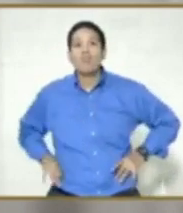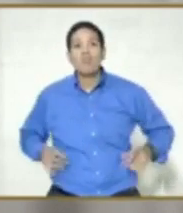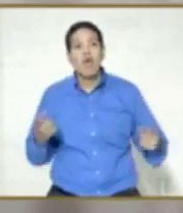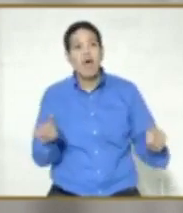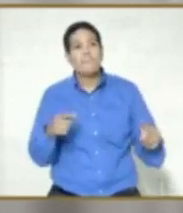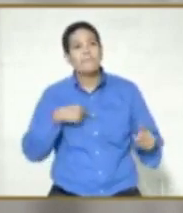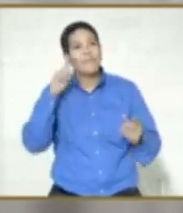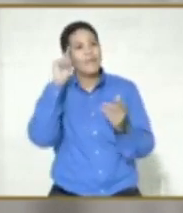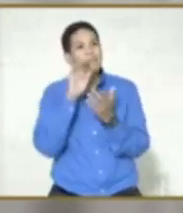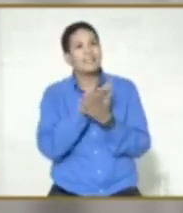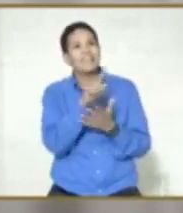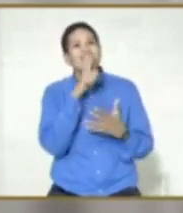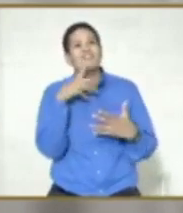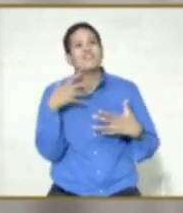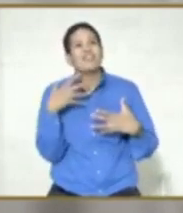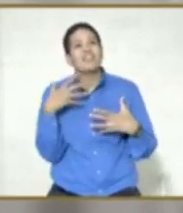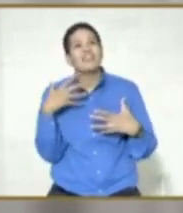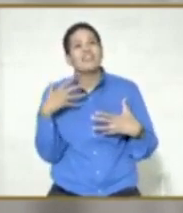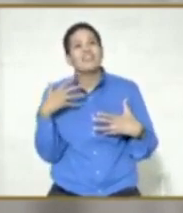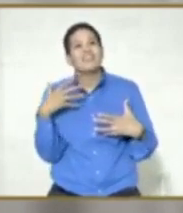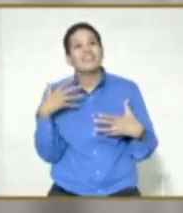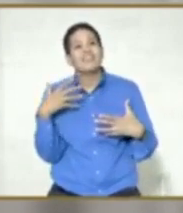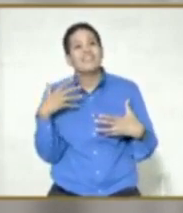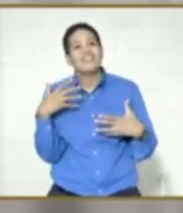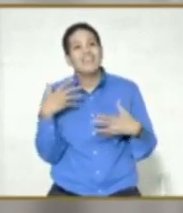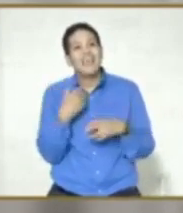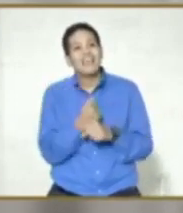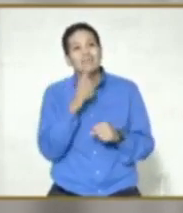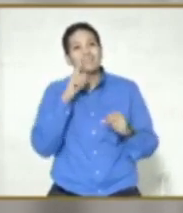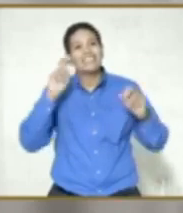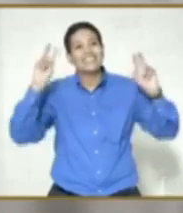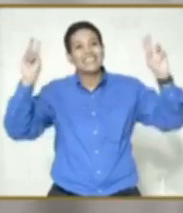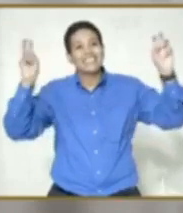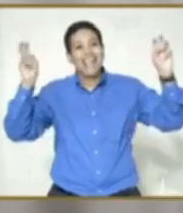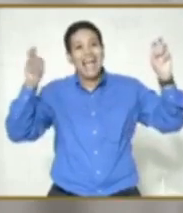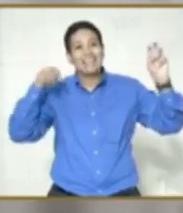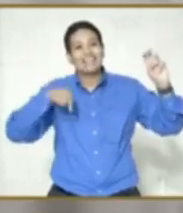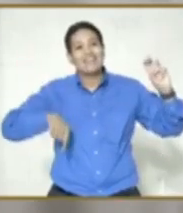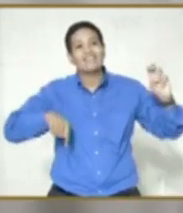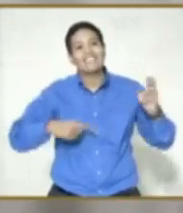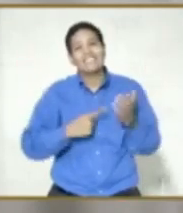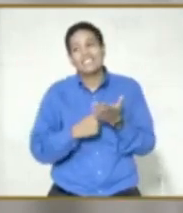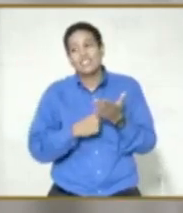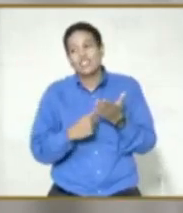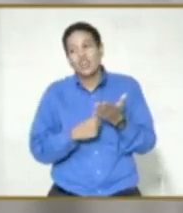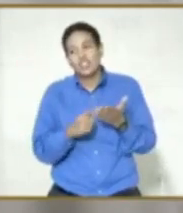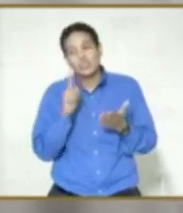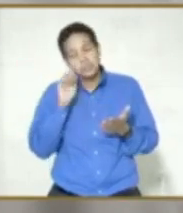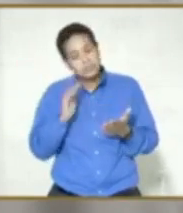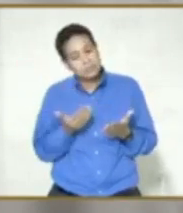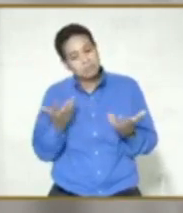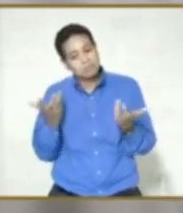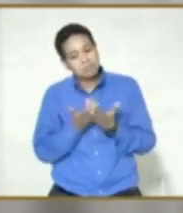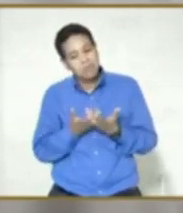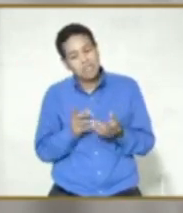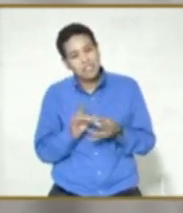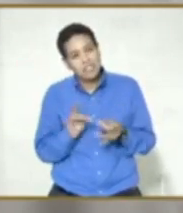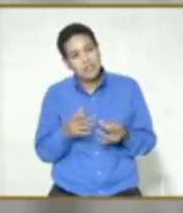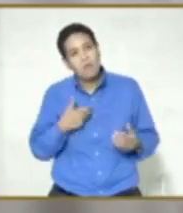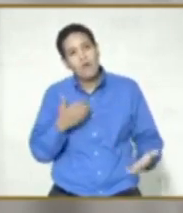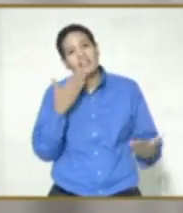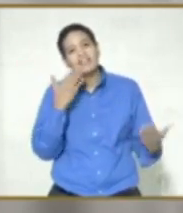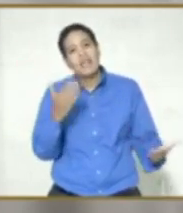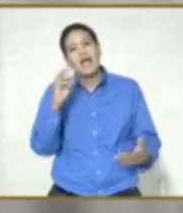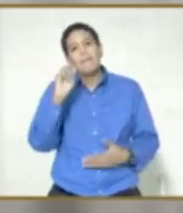more or less encapsulated the titling and theme of this discussion that is taking place. We want to thank Mr.